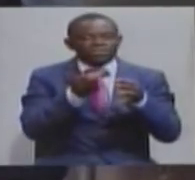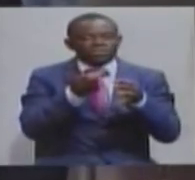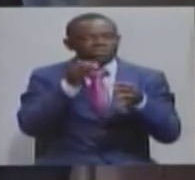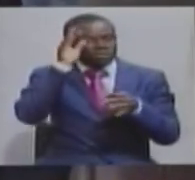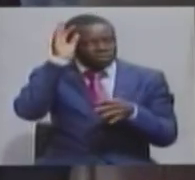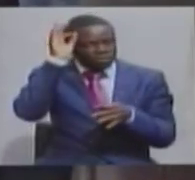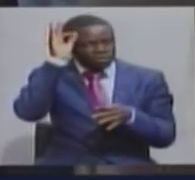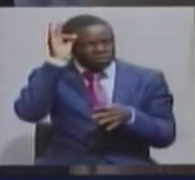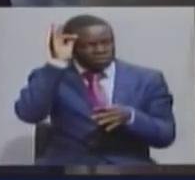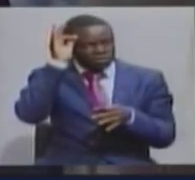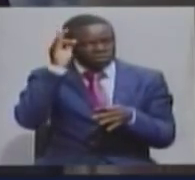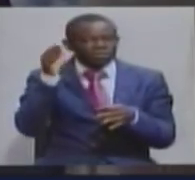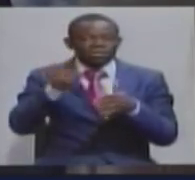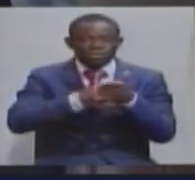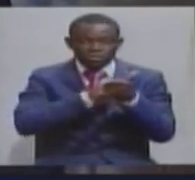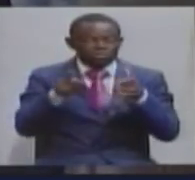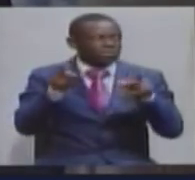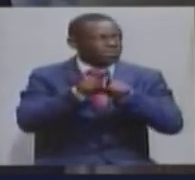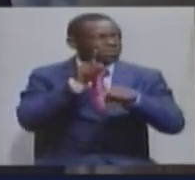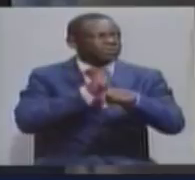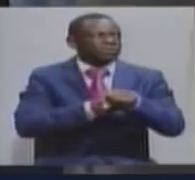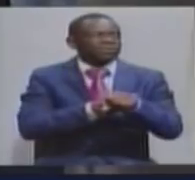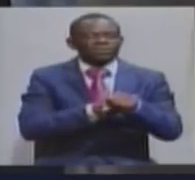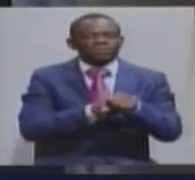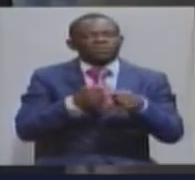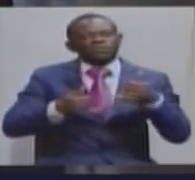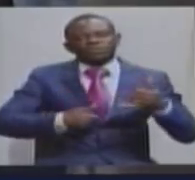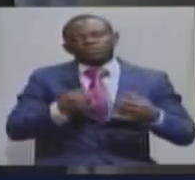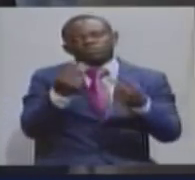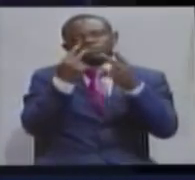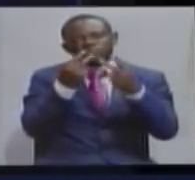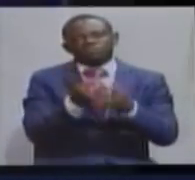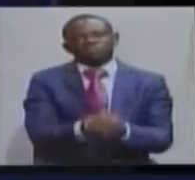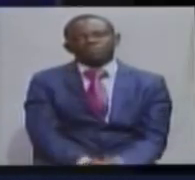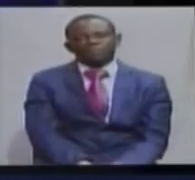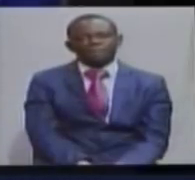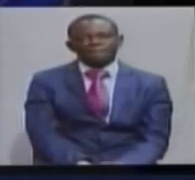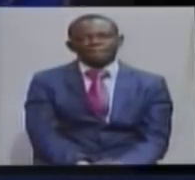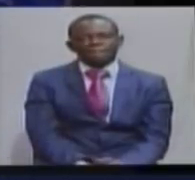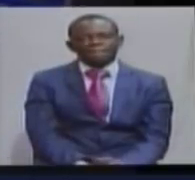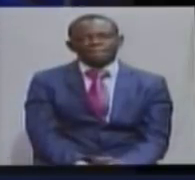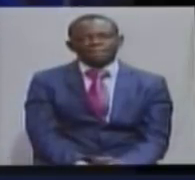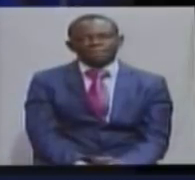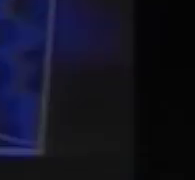Mr. Lubinda. I'll be back next week, same time. Pleasant viewing.